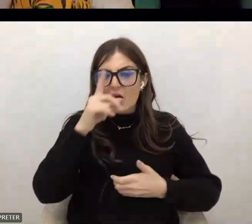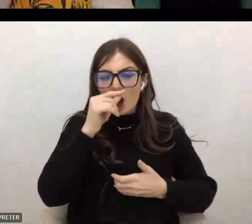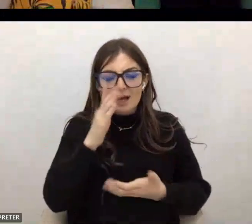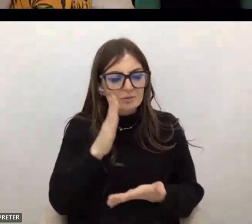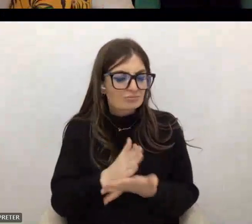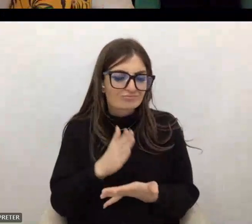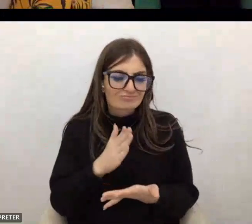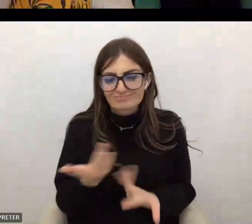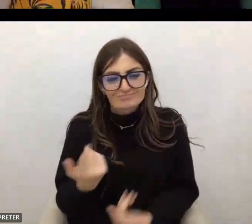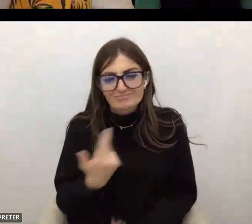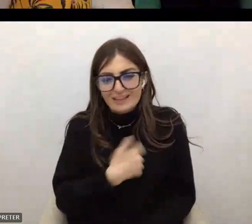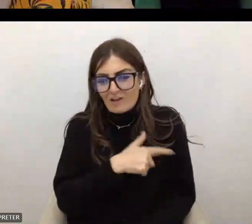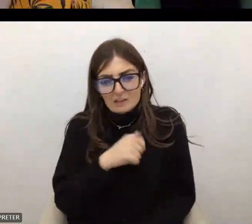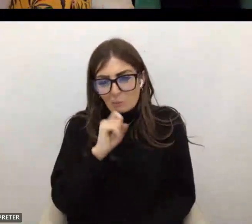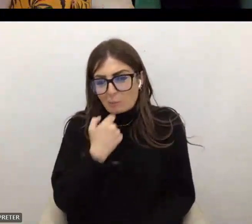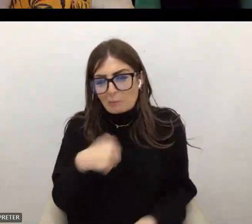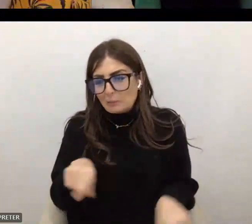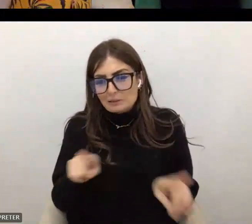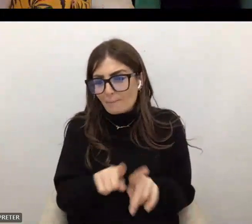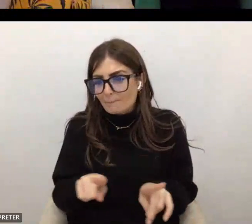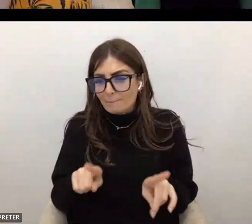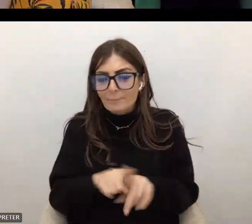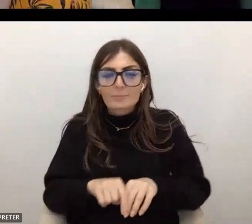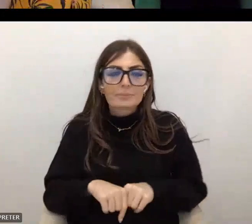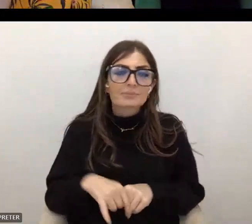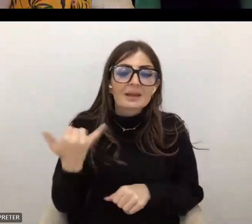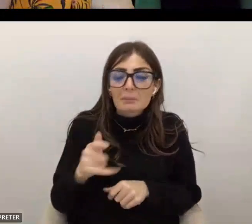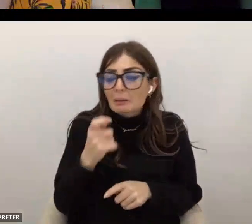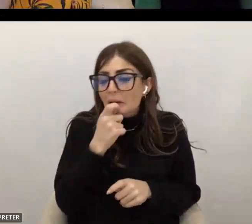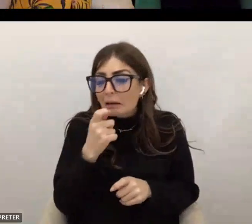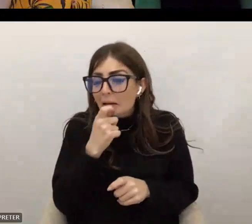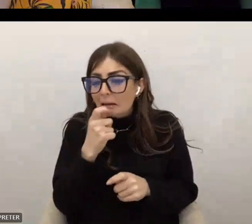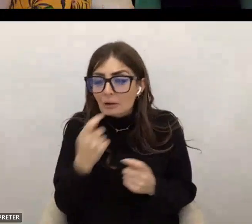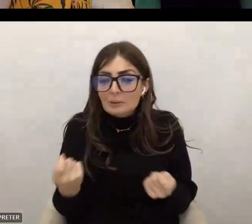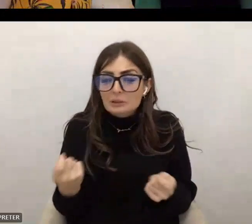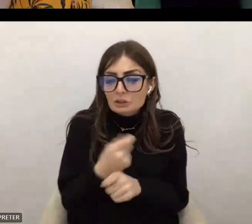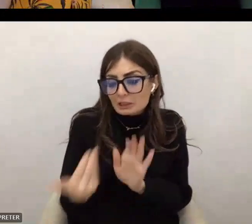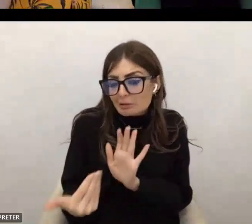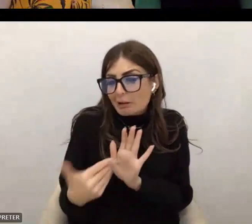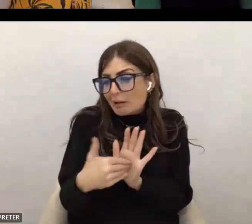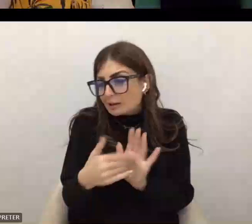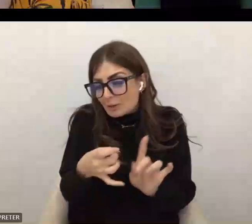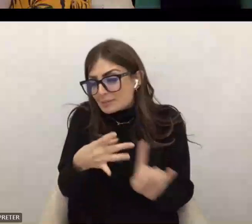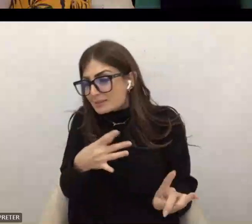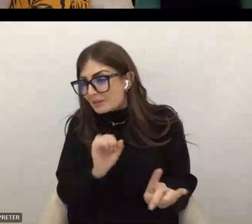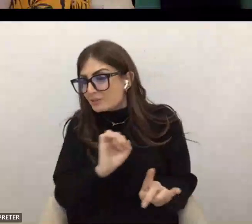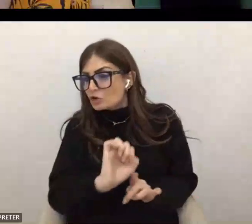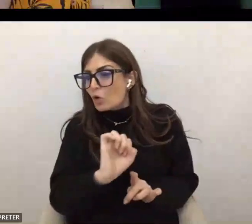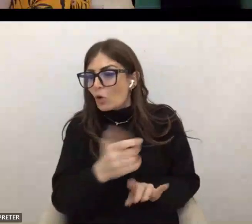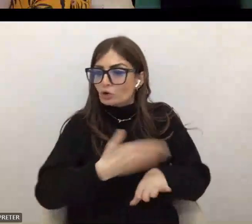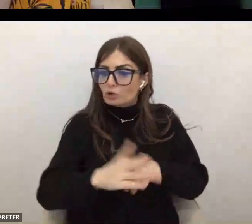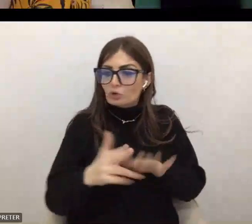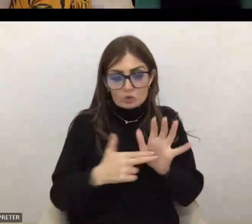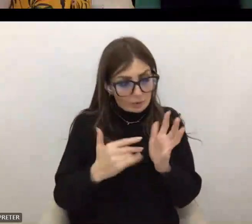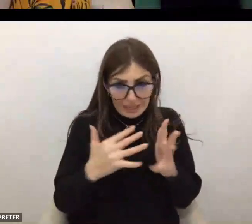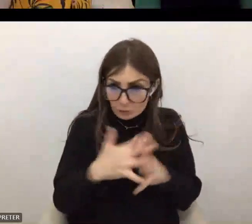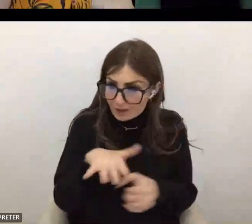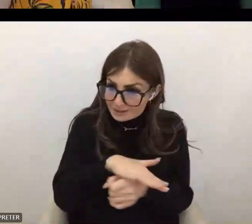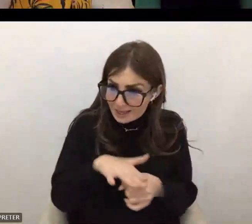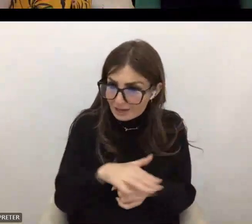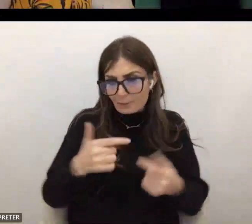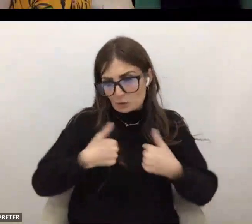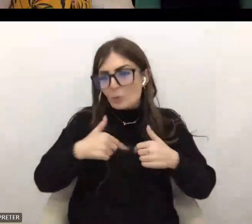most of the things will be in there. There may be an appendix that you want to add to speak specifically to New South Wales because we are